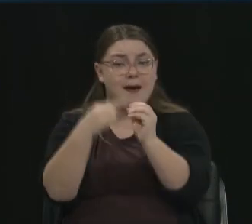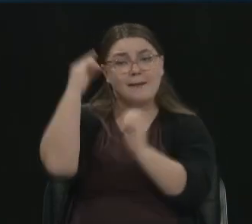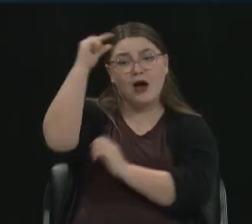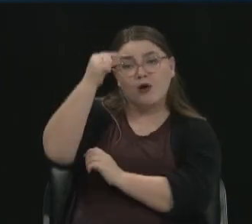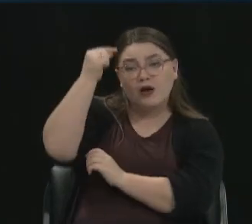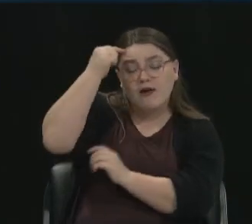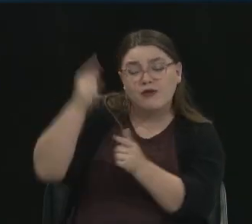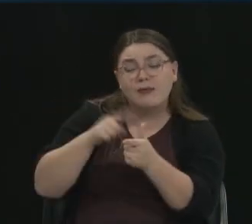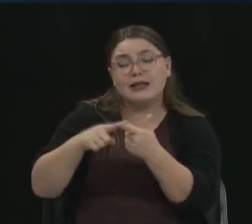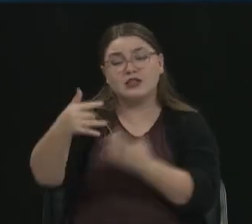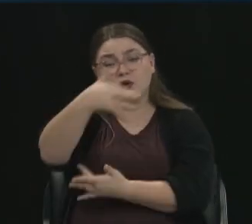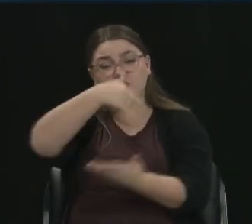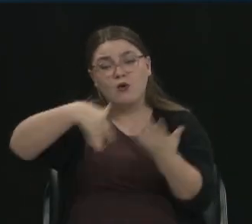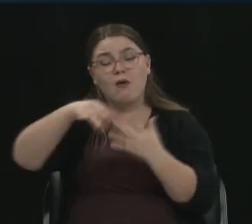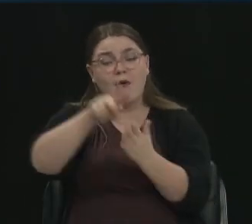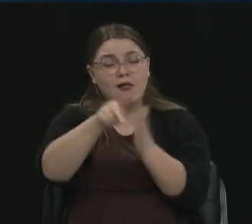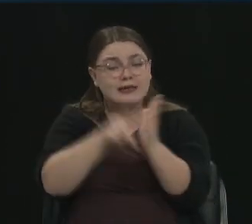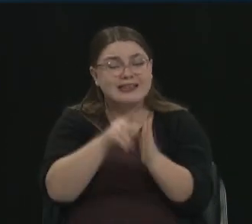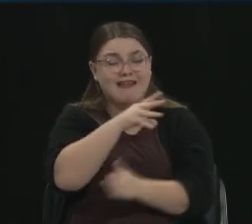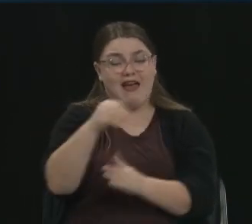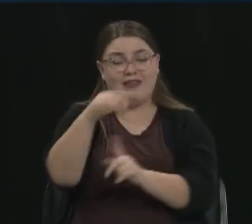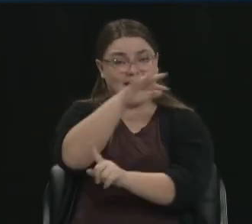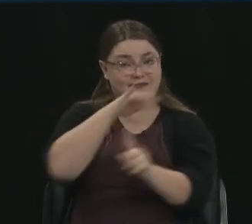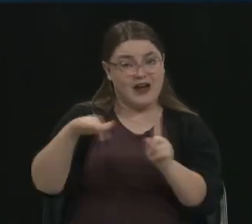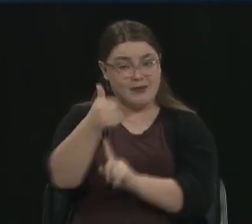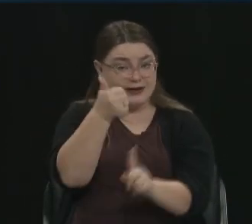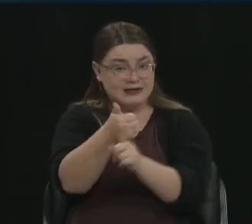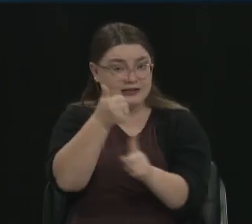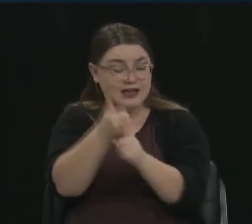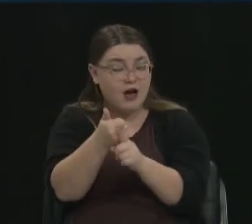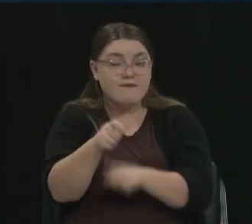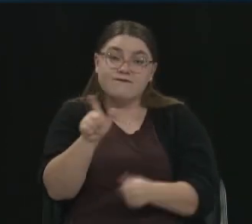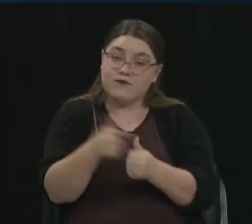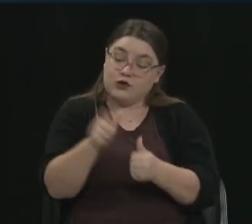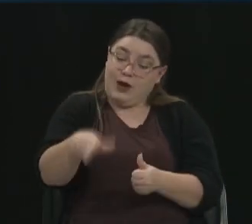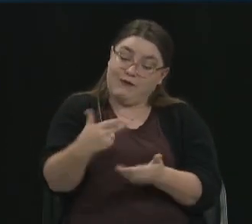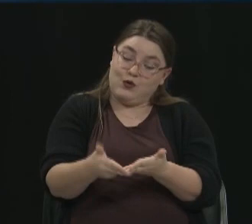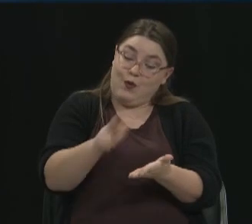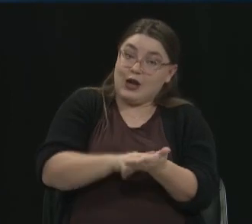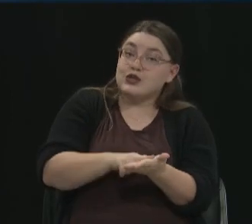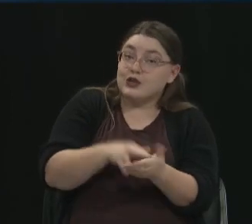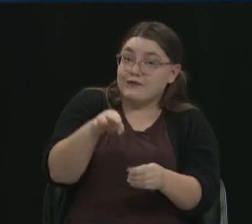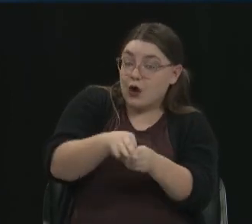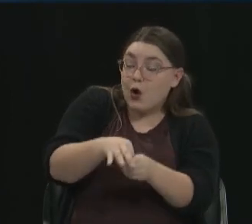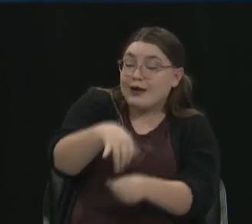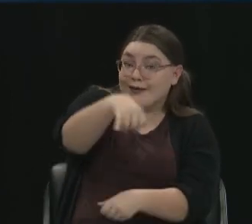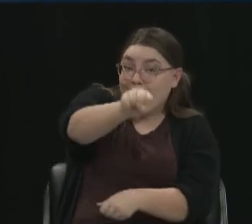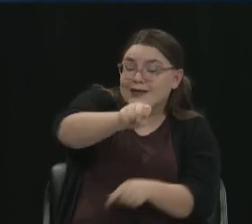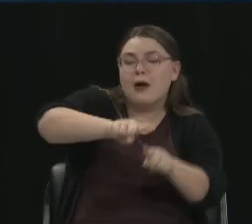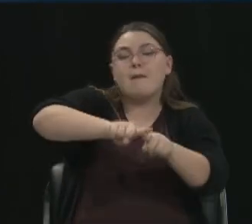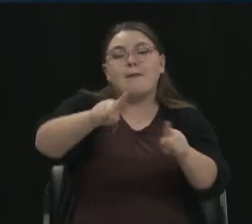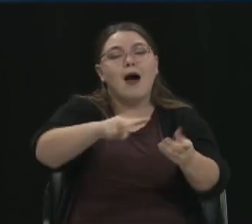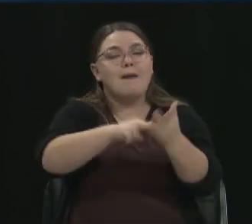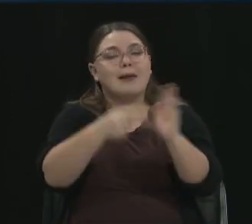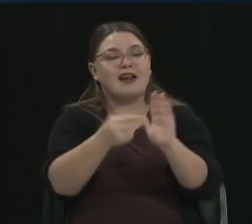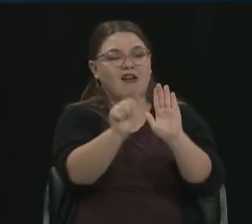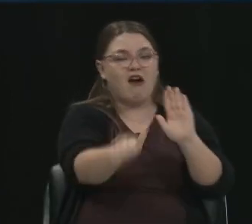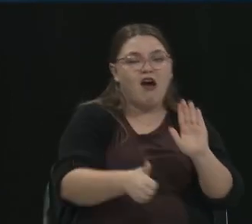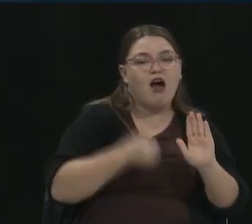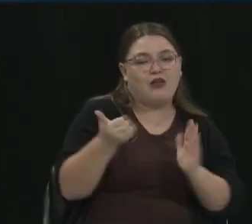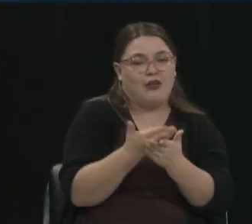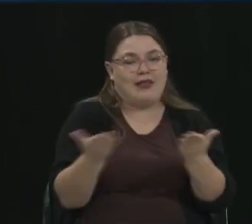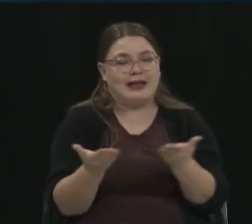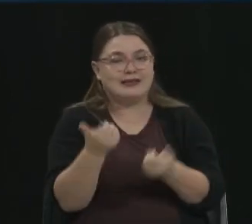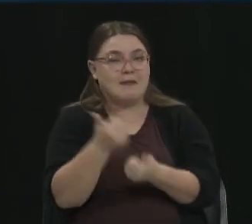policy, and environment, and it starts with being a registered voter, but it doesn't end there. That means we have to actively vote in